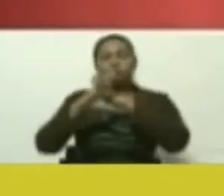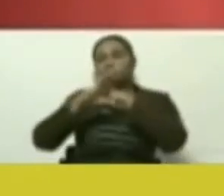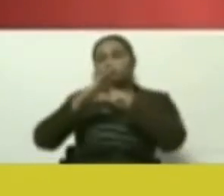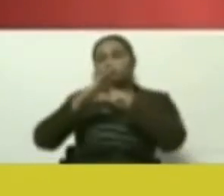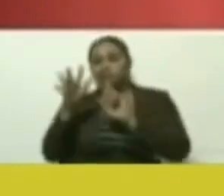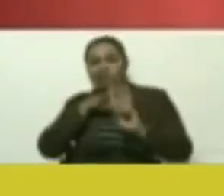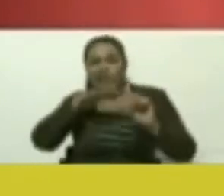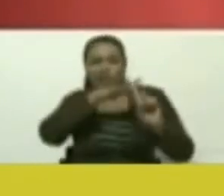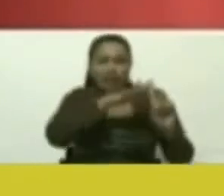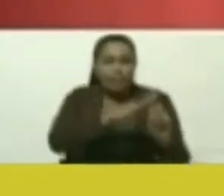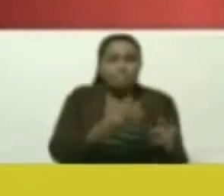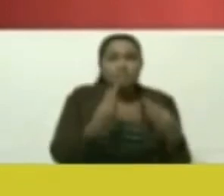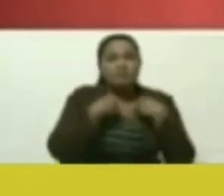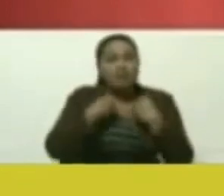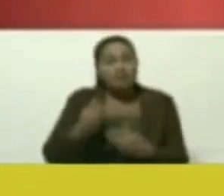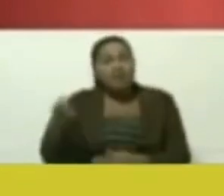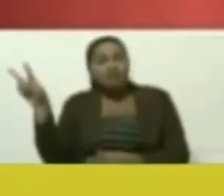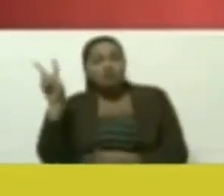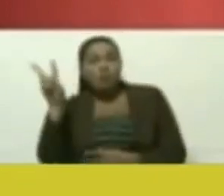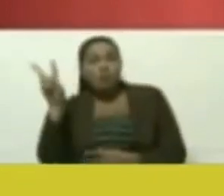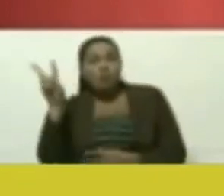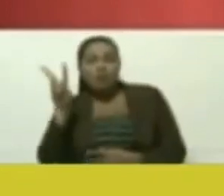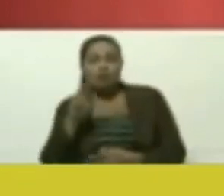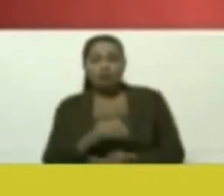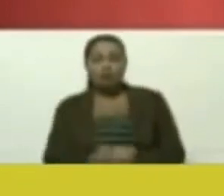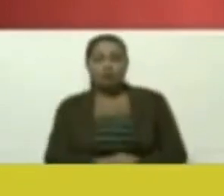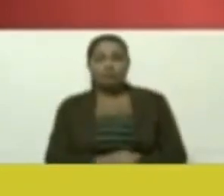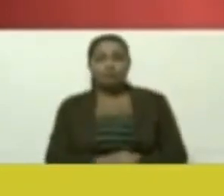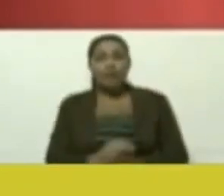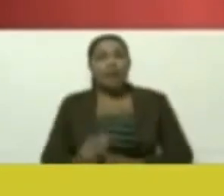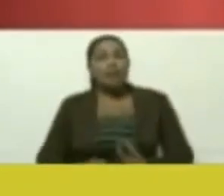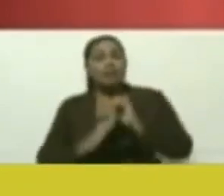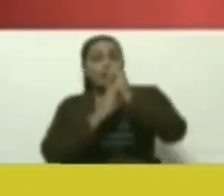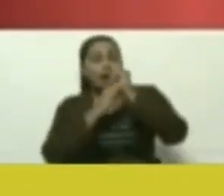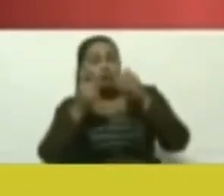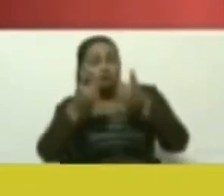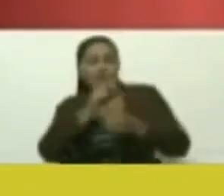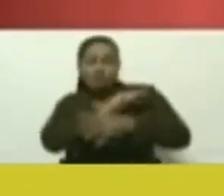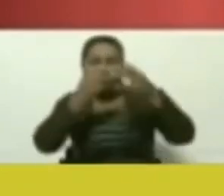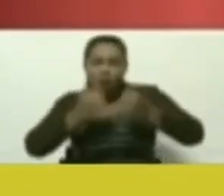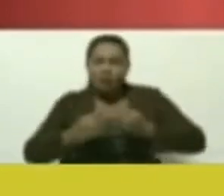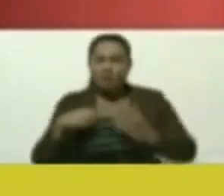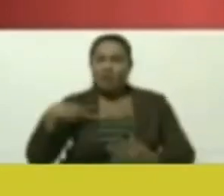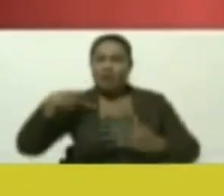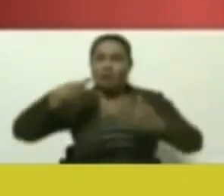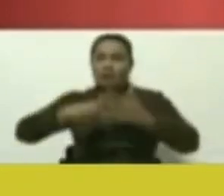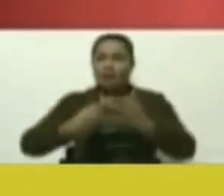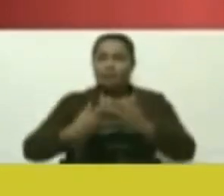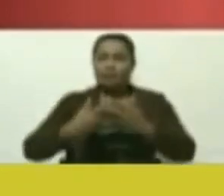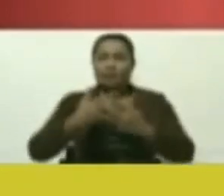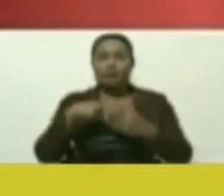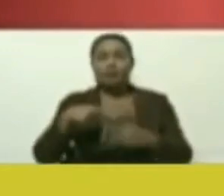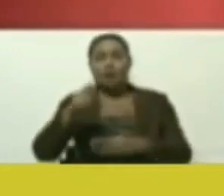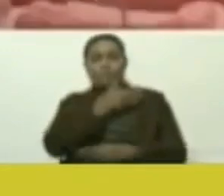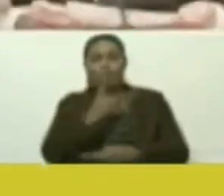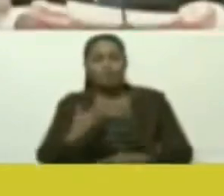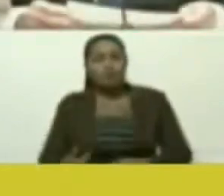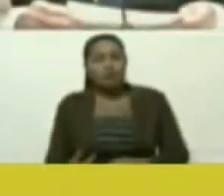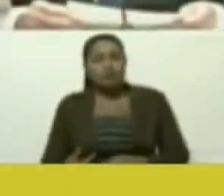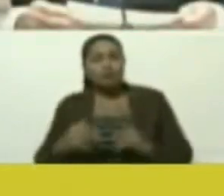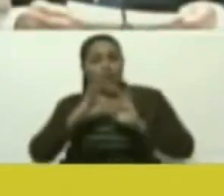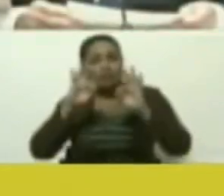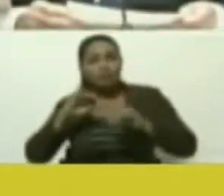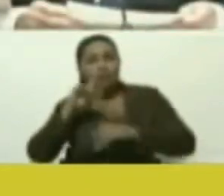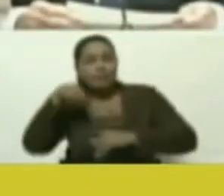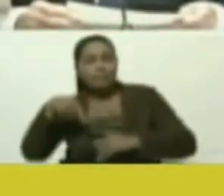Despite the blockade that Venezuela has suffering, their brave